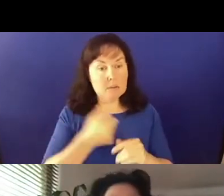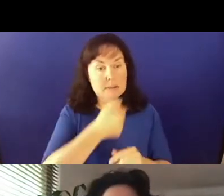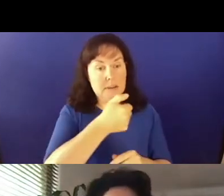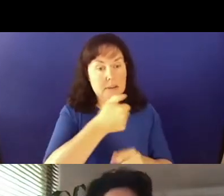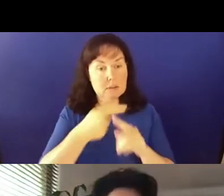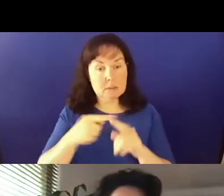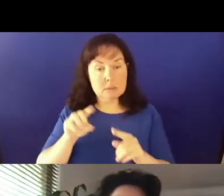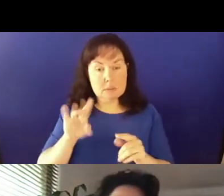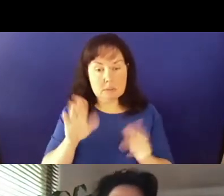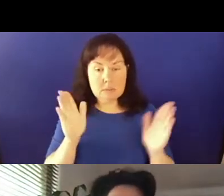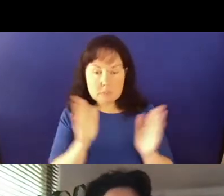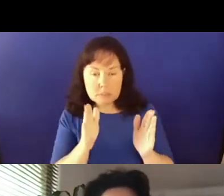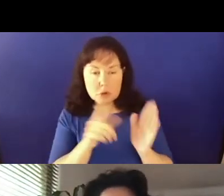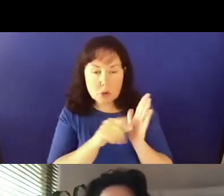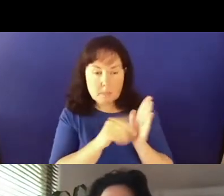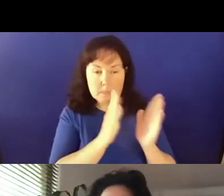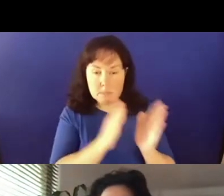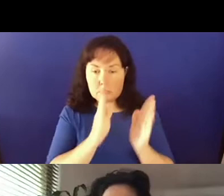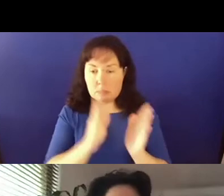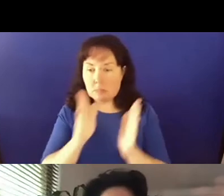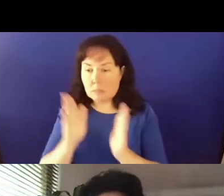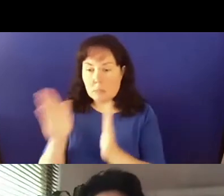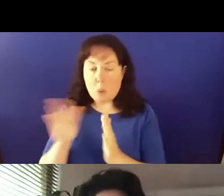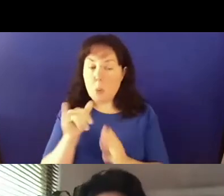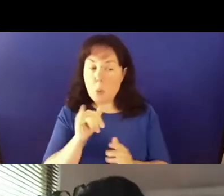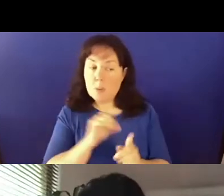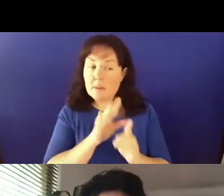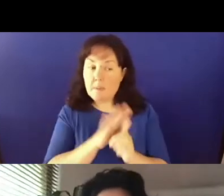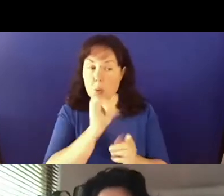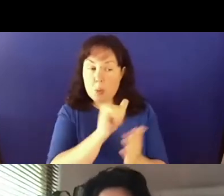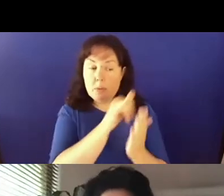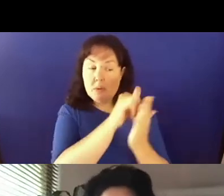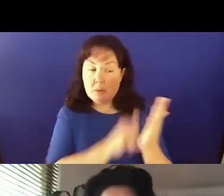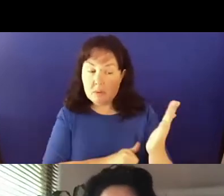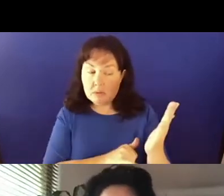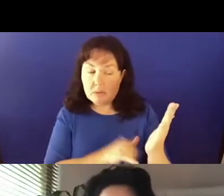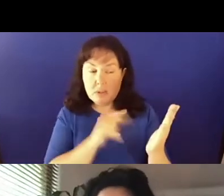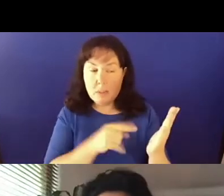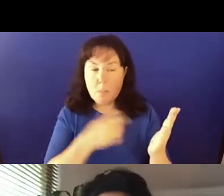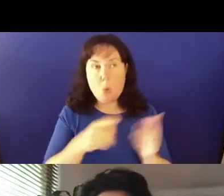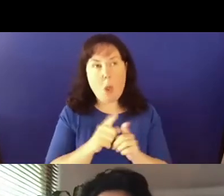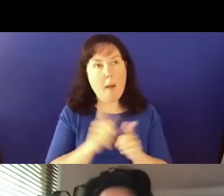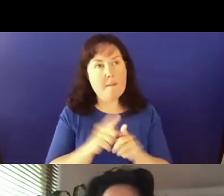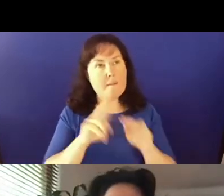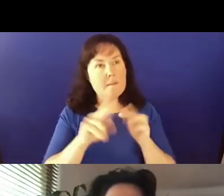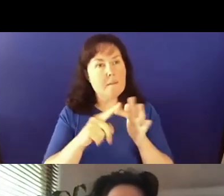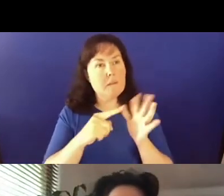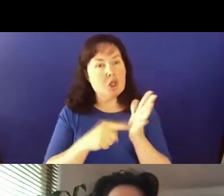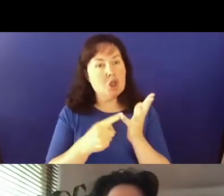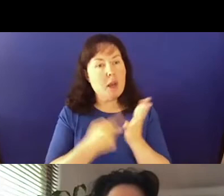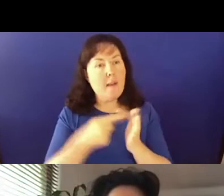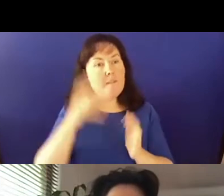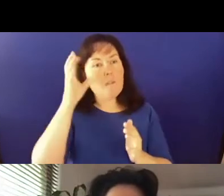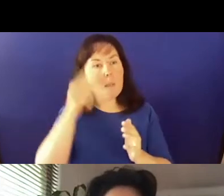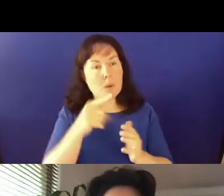Is it a feature film or a TV series idea that you're trying to cram into a shorter form format? Because that won't work either. So